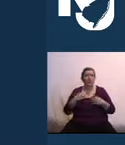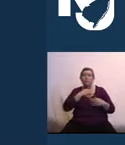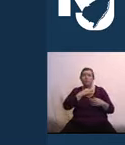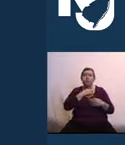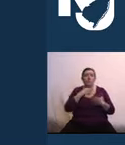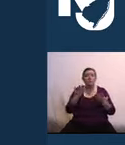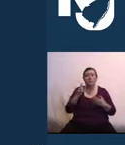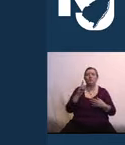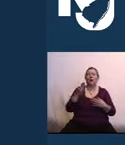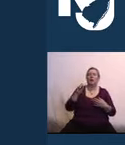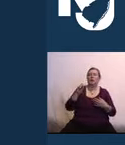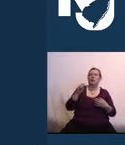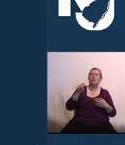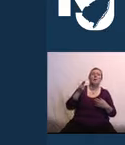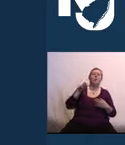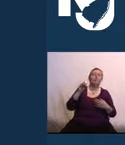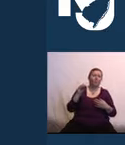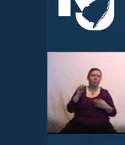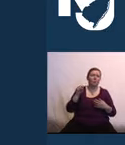drsparano.com. That's